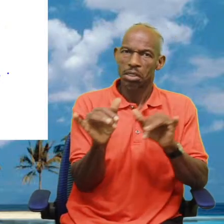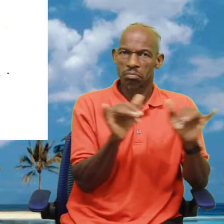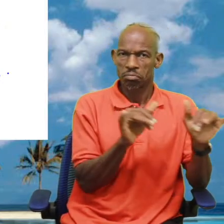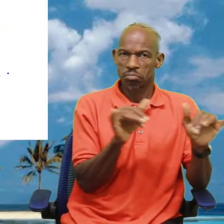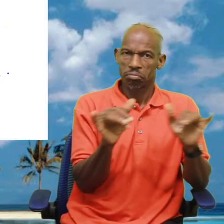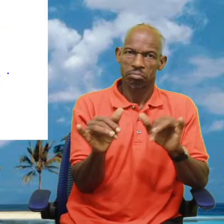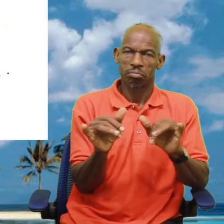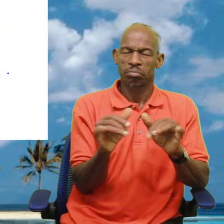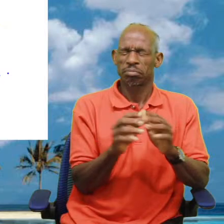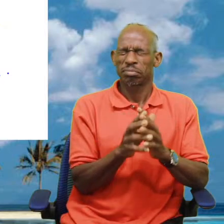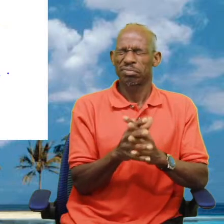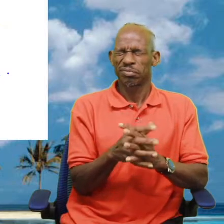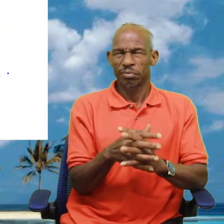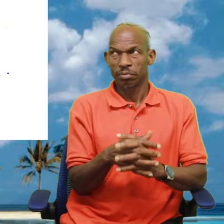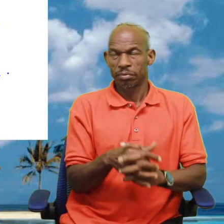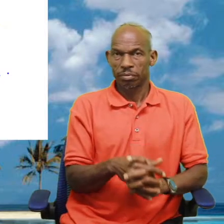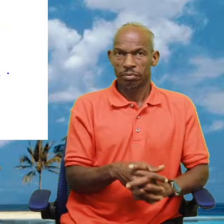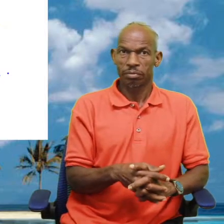Everybody okay?